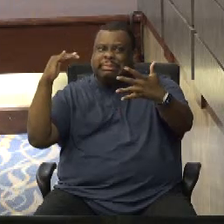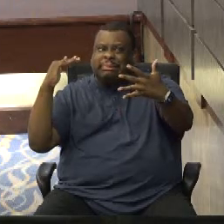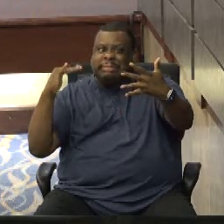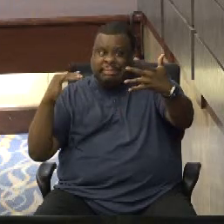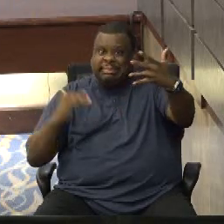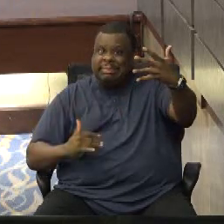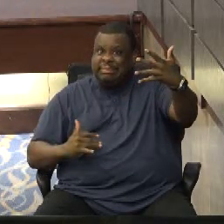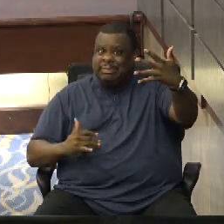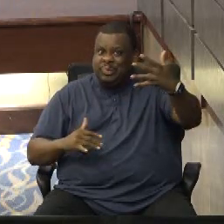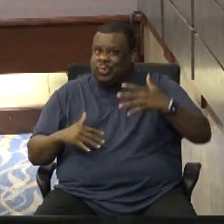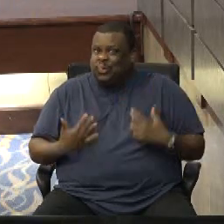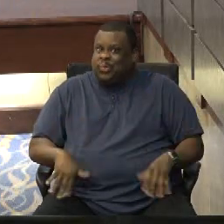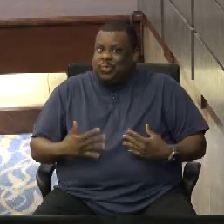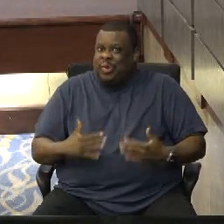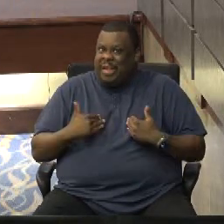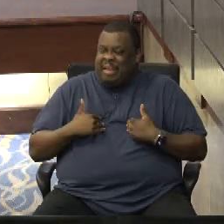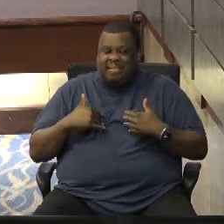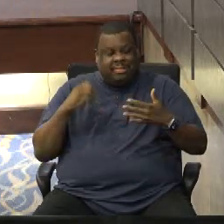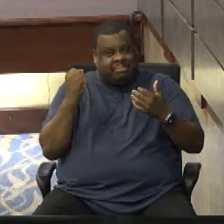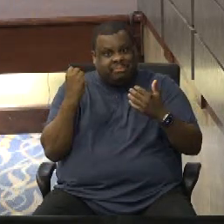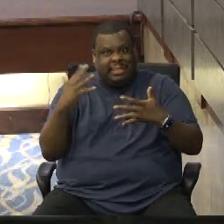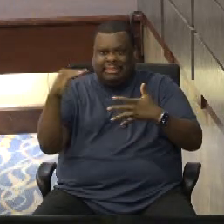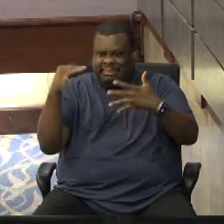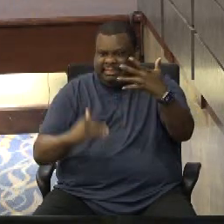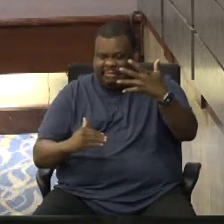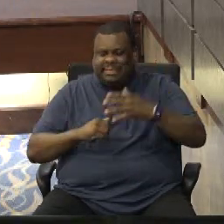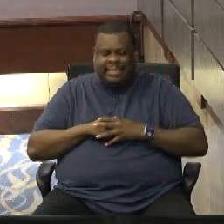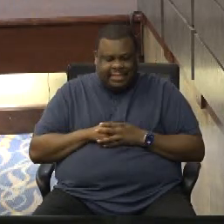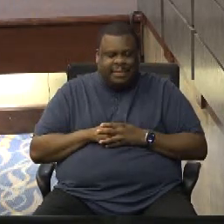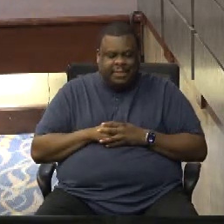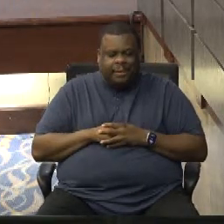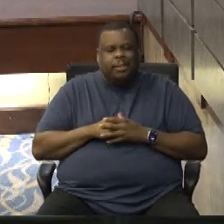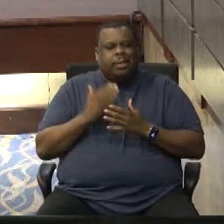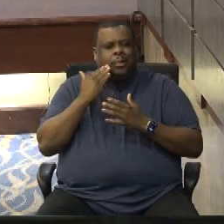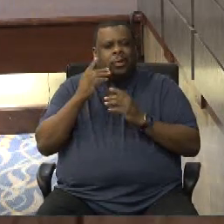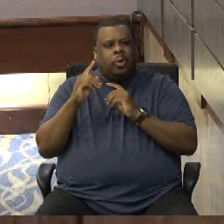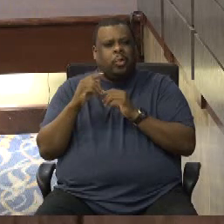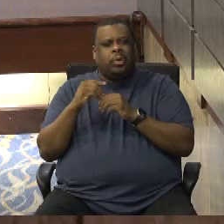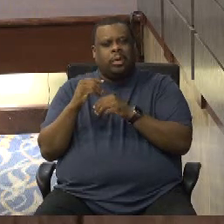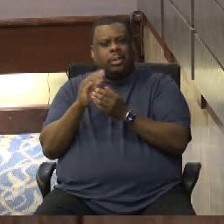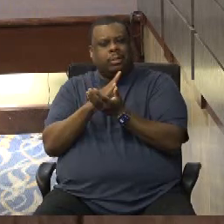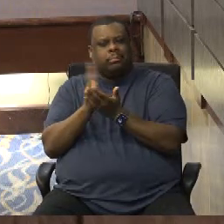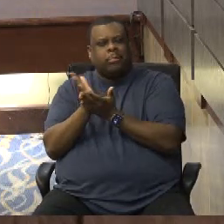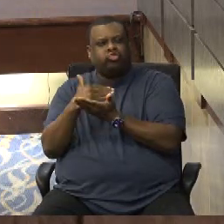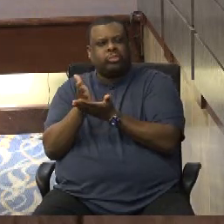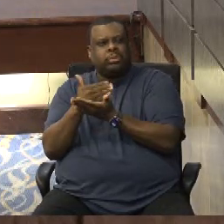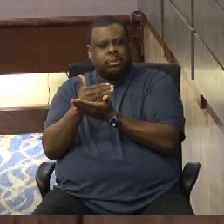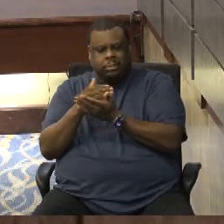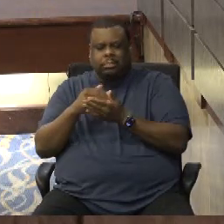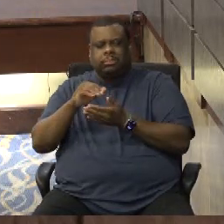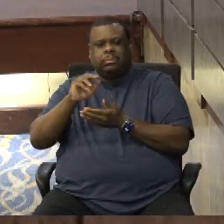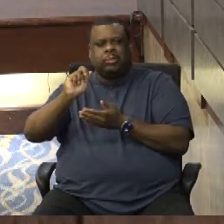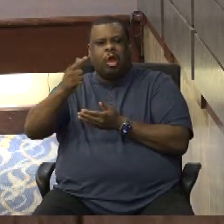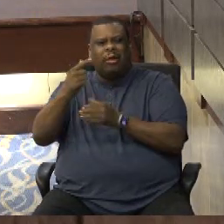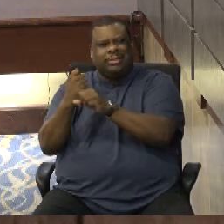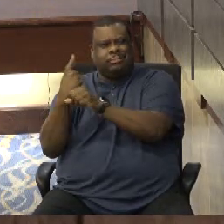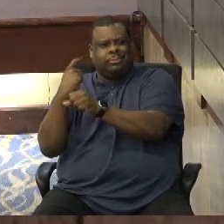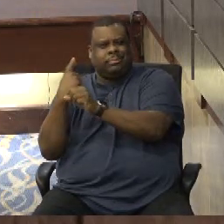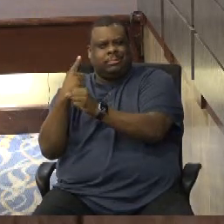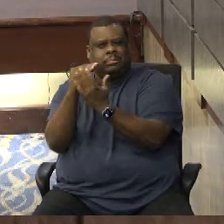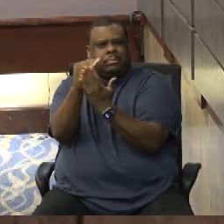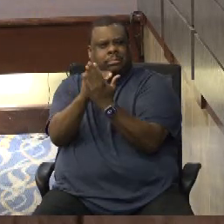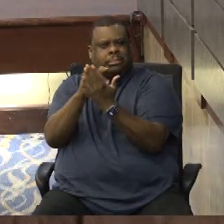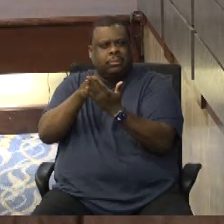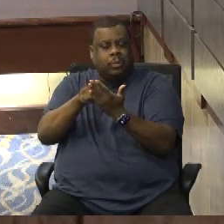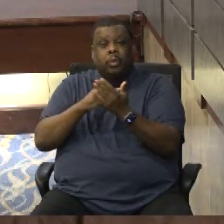Just as the beginning of the reflection of the budget that you all adopted back in late August. And so on the agenda,